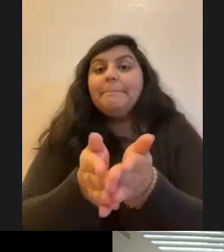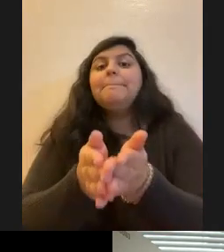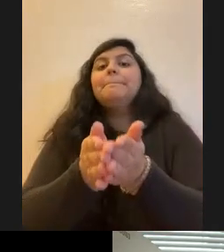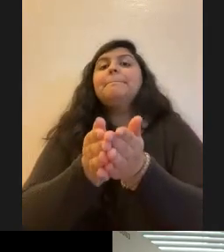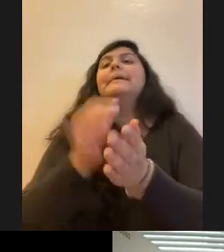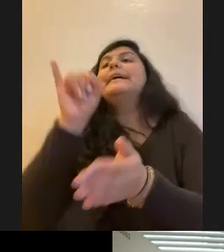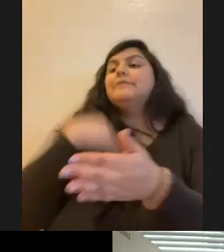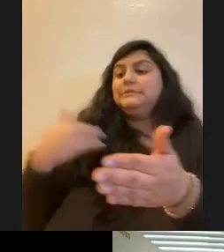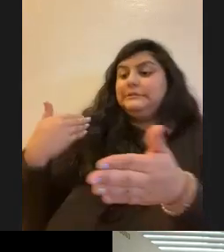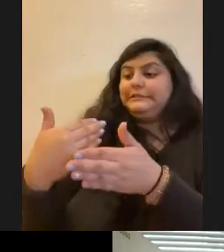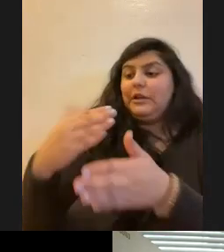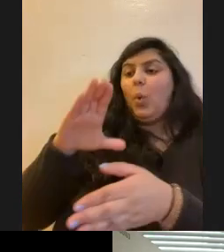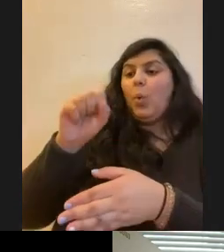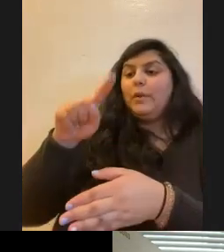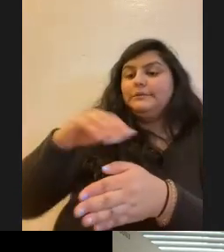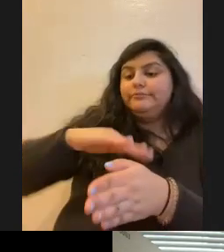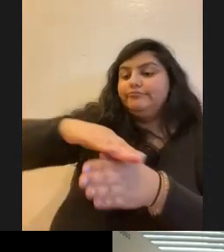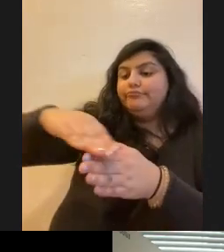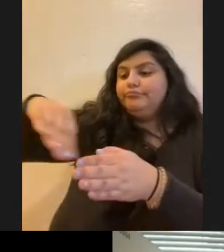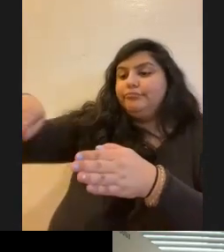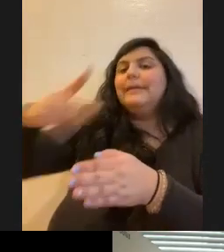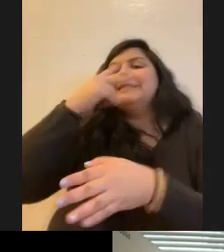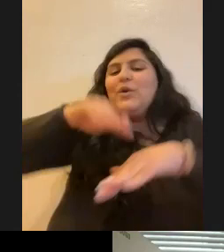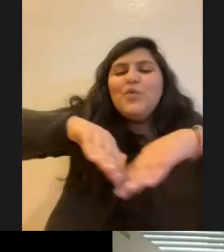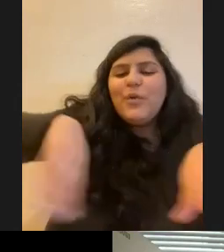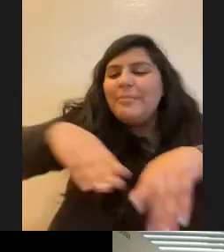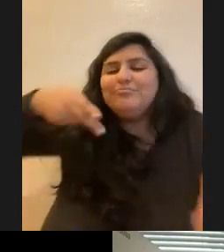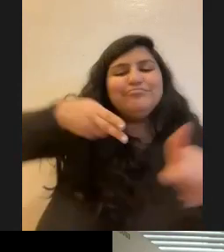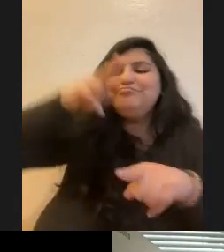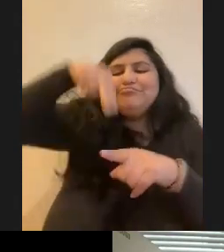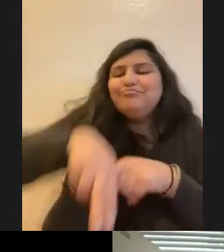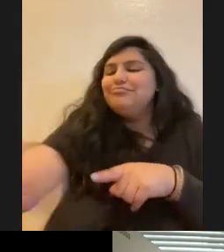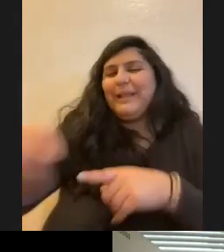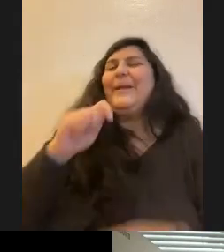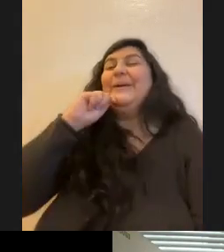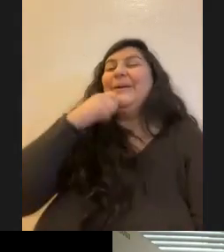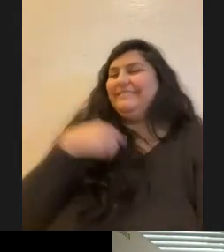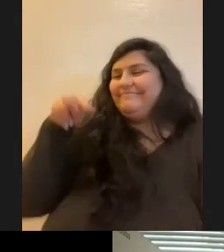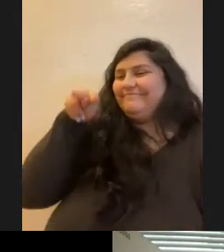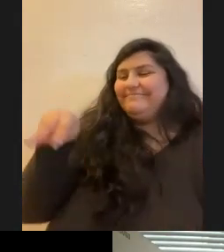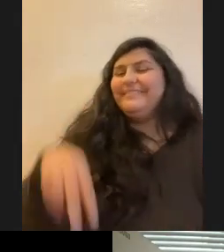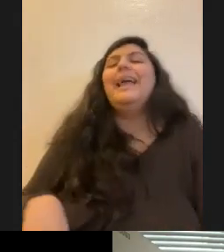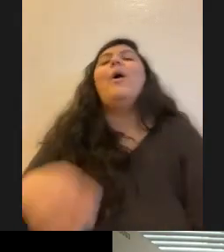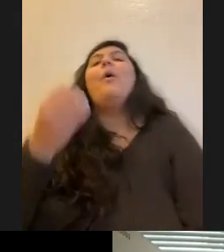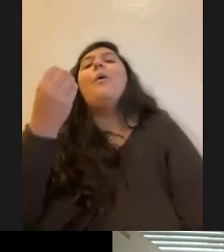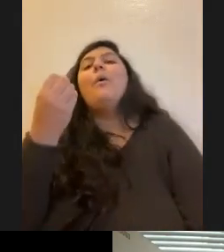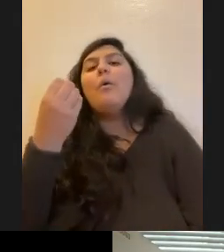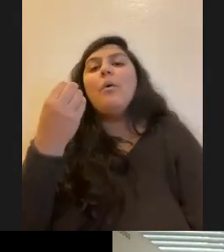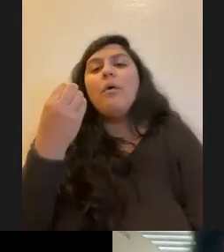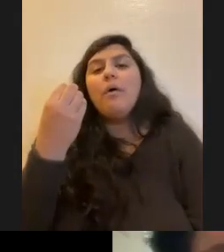near the coast, you can like see them like swimming in the ocean, which is always super cool. Or